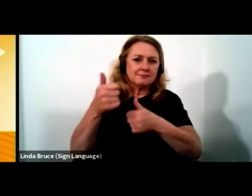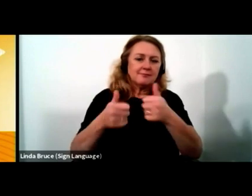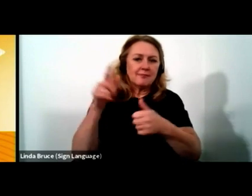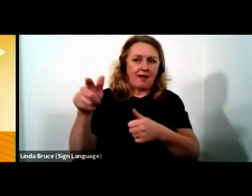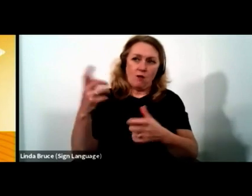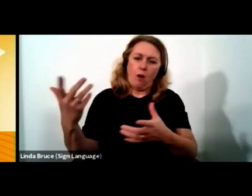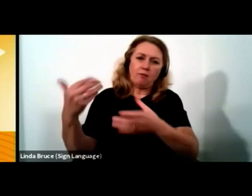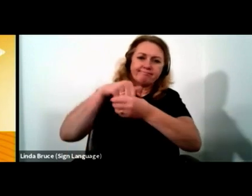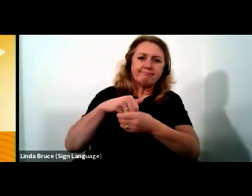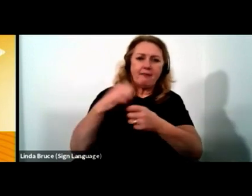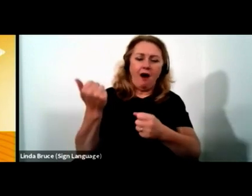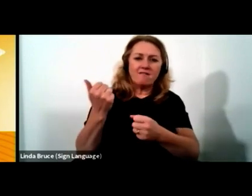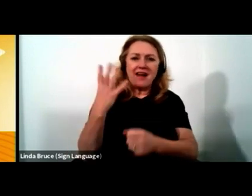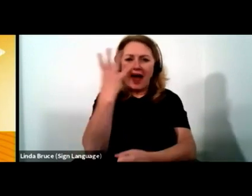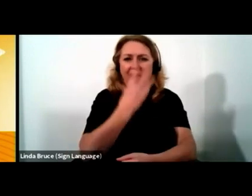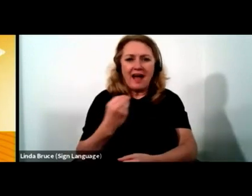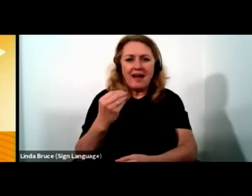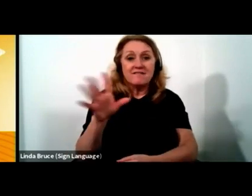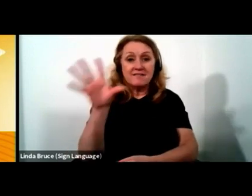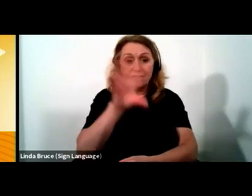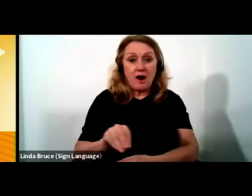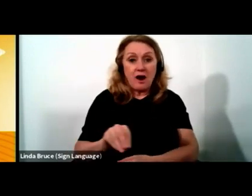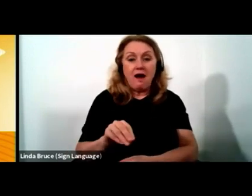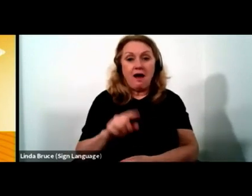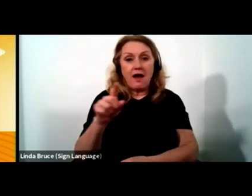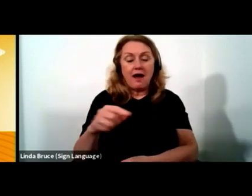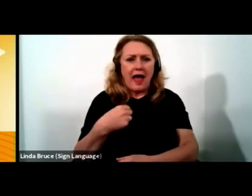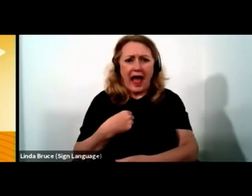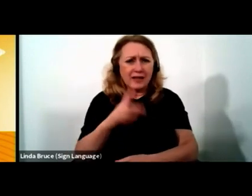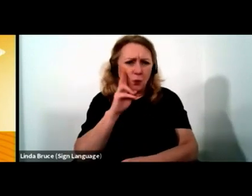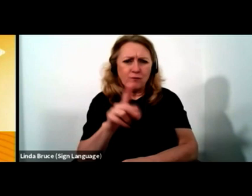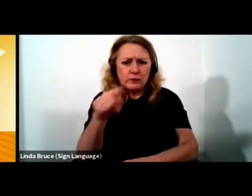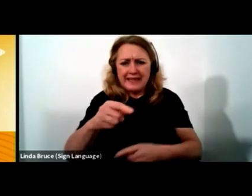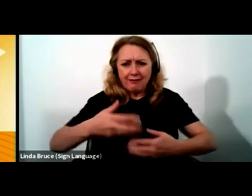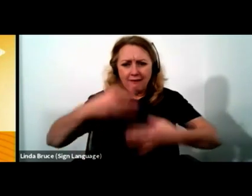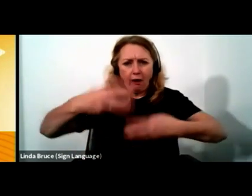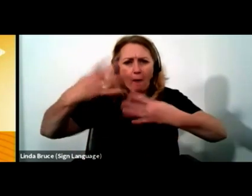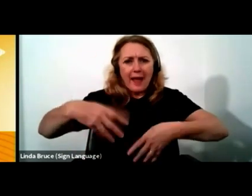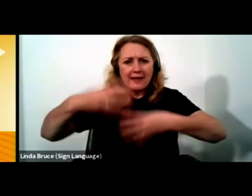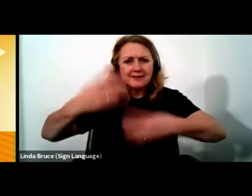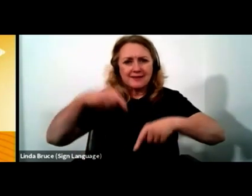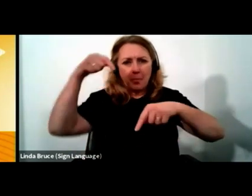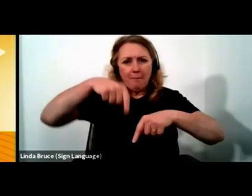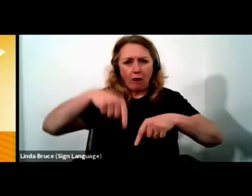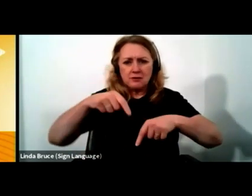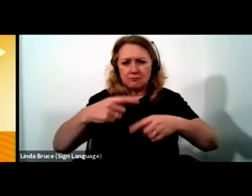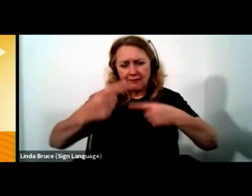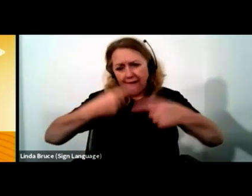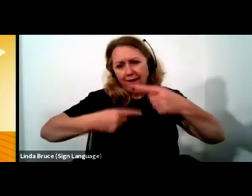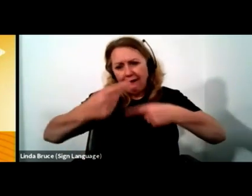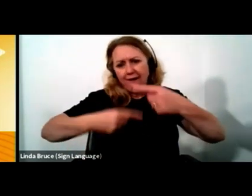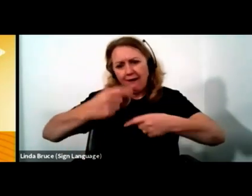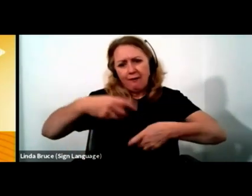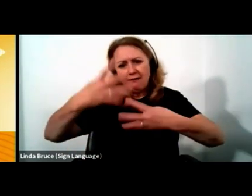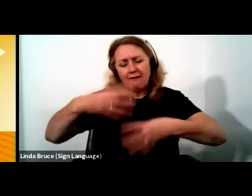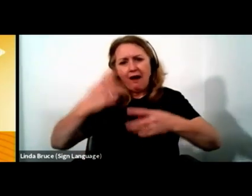of Africa. I don't know if you've been able to see all the comments that I was seeing on my screen here, and they could keep on coming in,